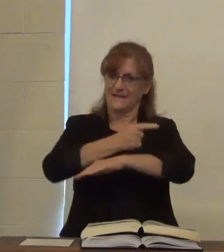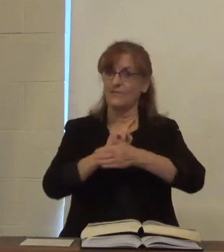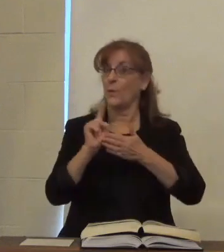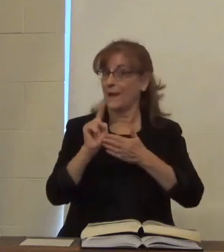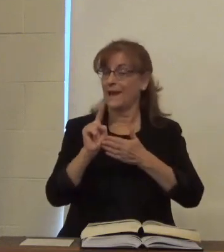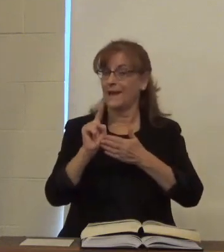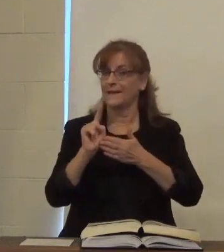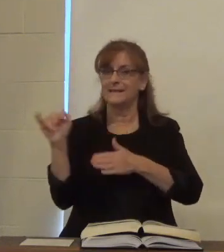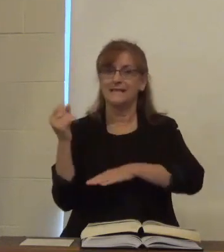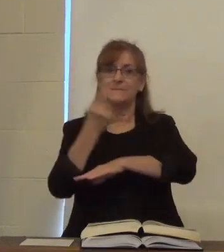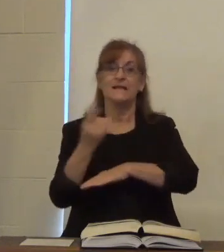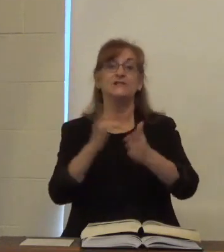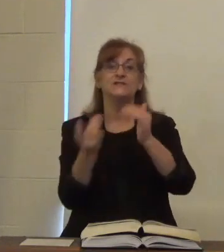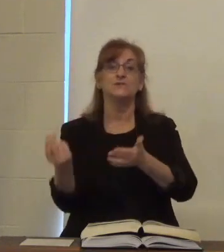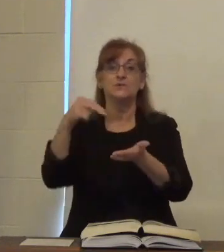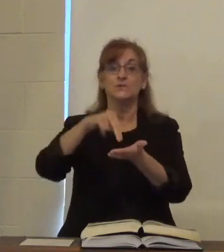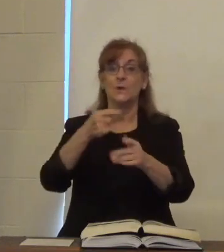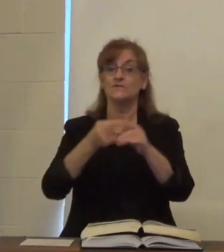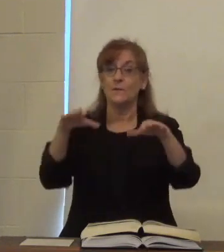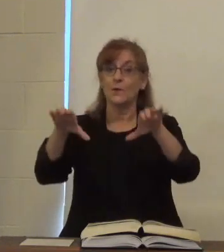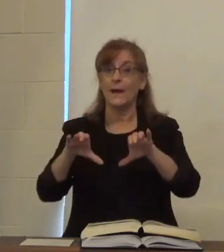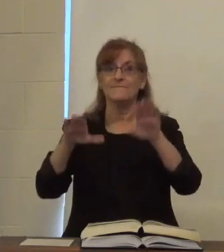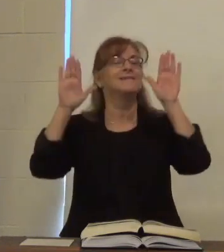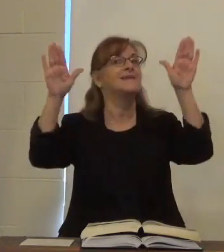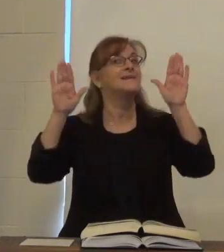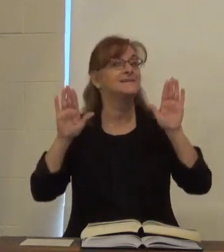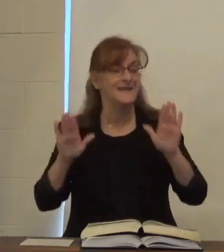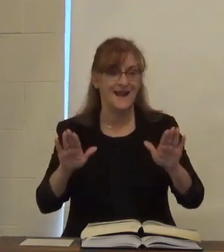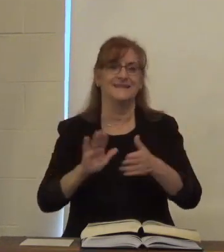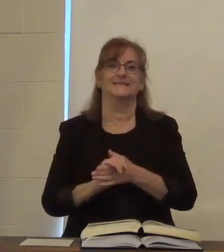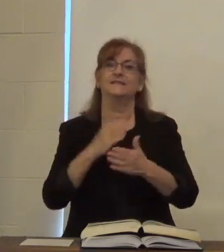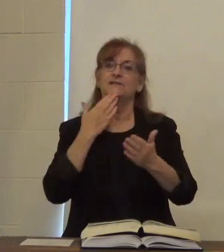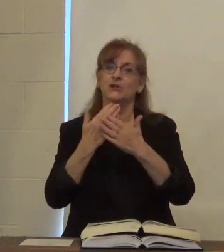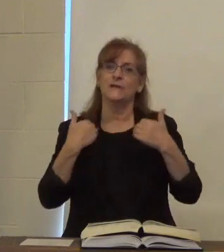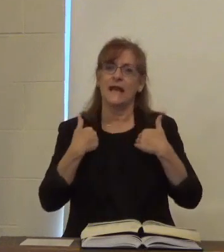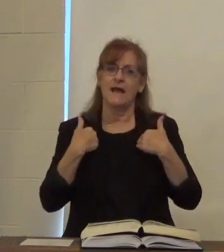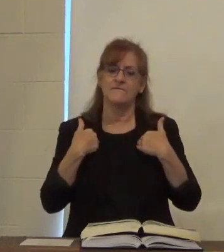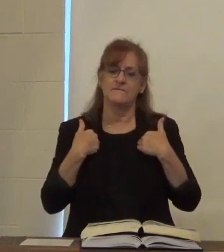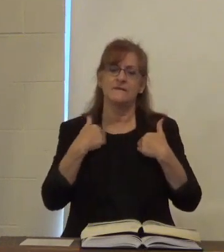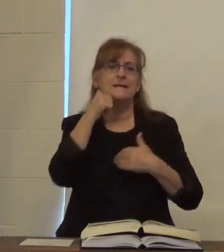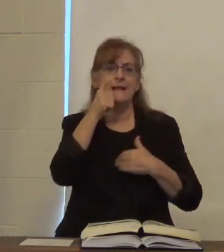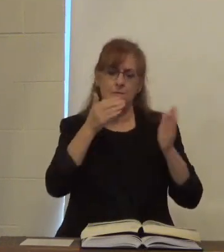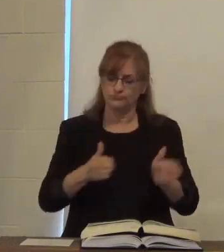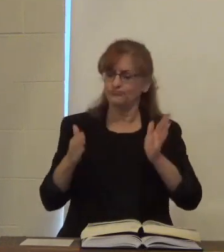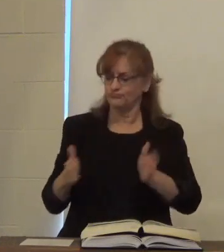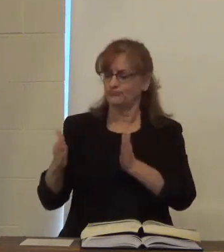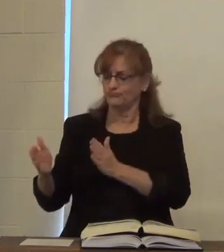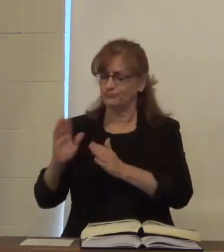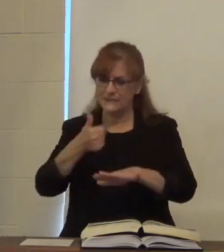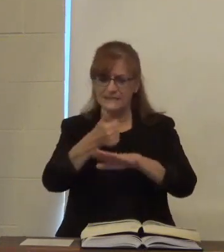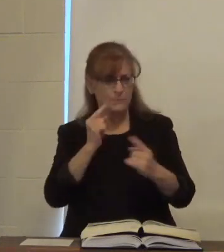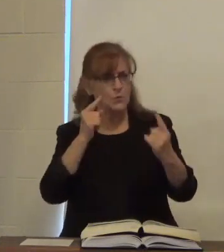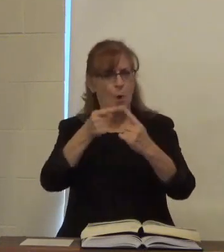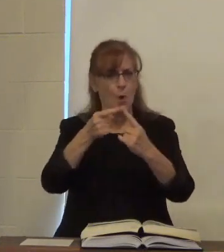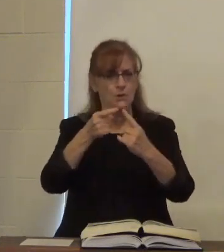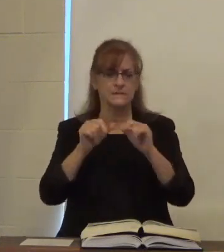the day that Jesus Christ rose from the grave. It's good to be in a routine each day, set some goals,